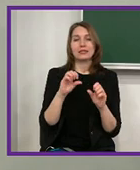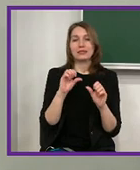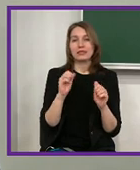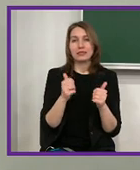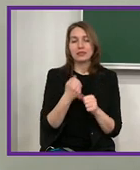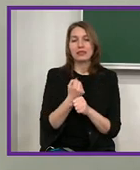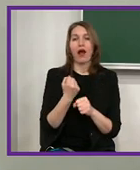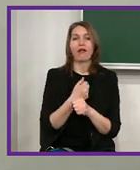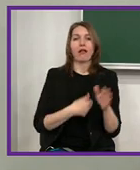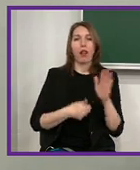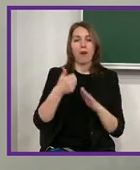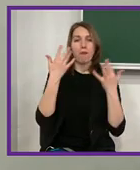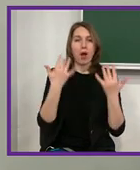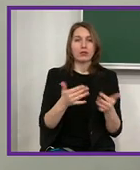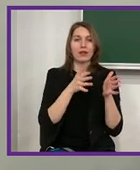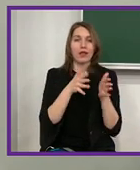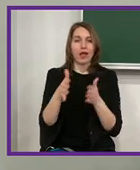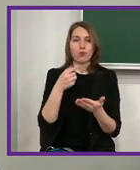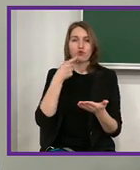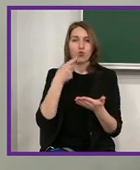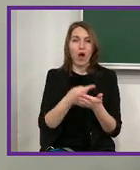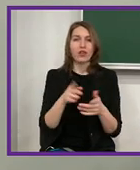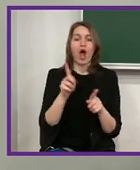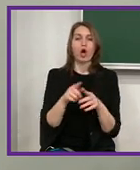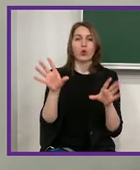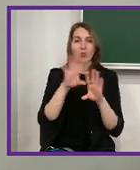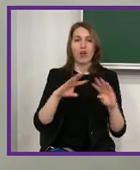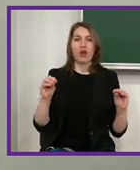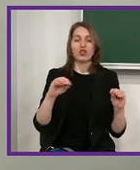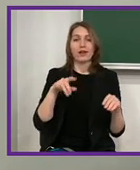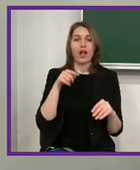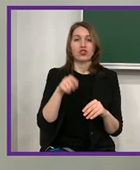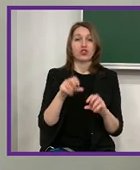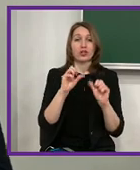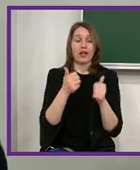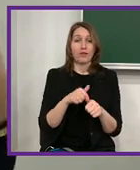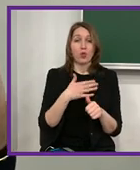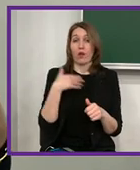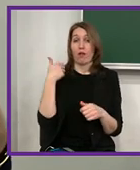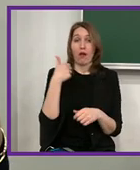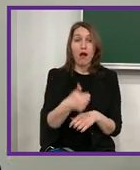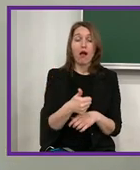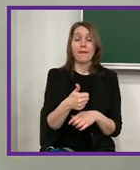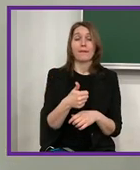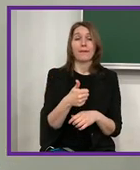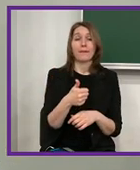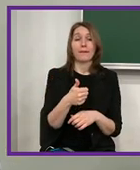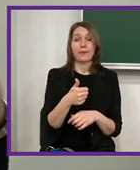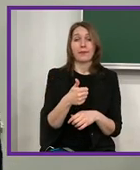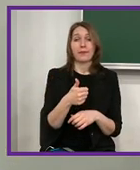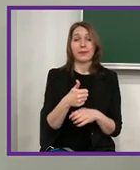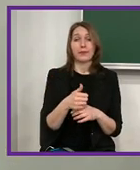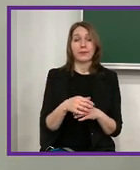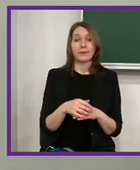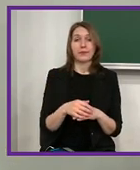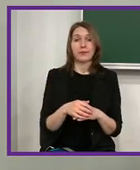a robust identification process, then, you can only design an effective measure if you have a robust identification process and